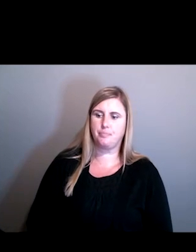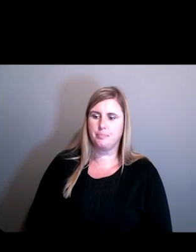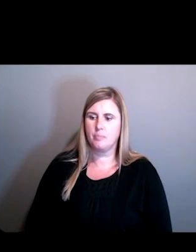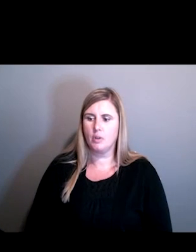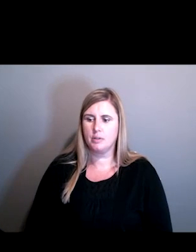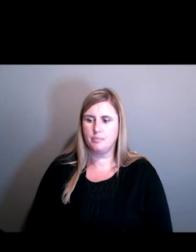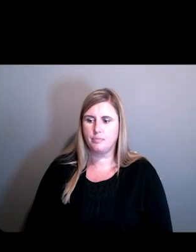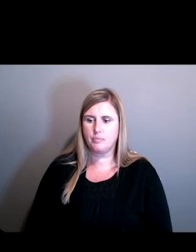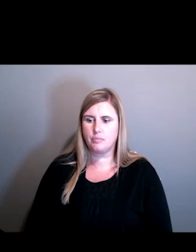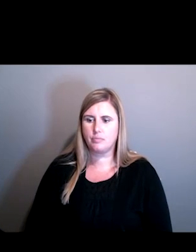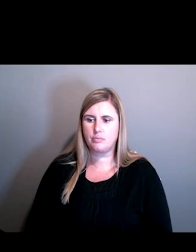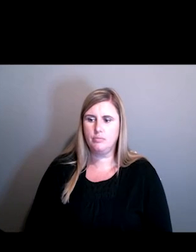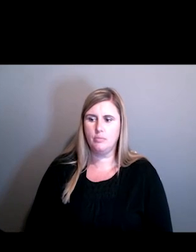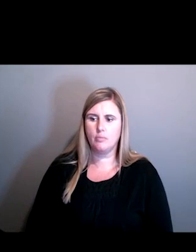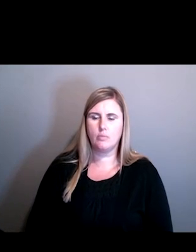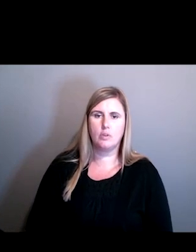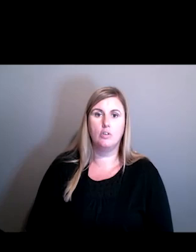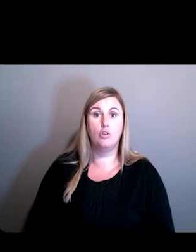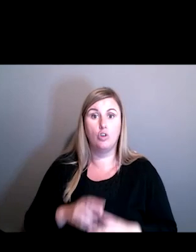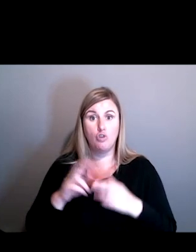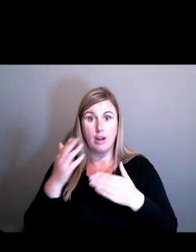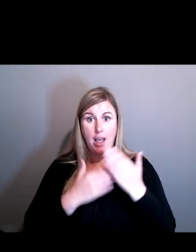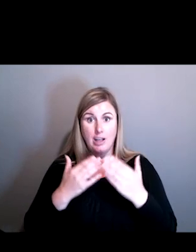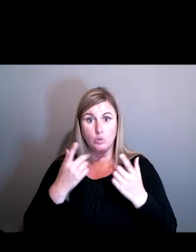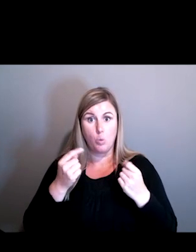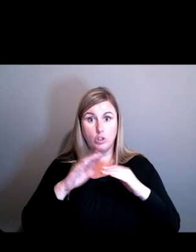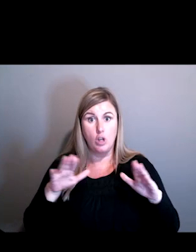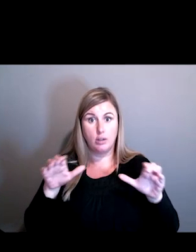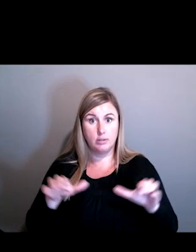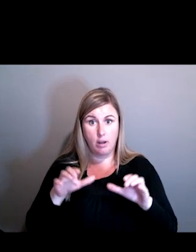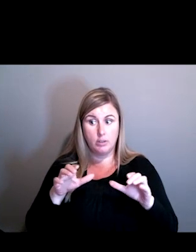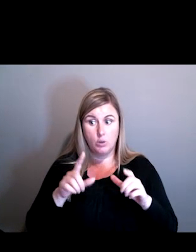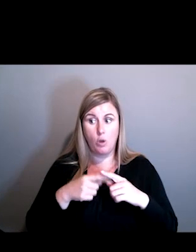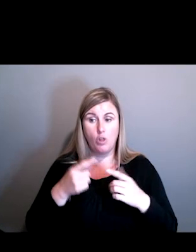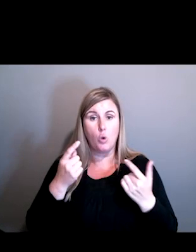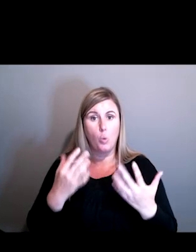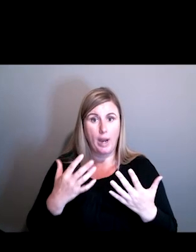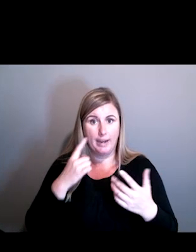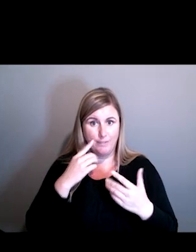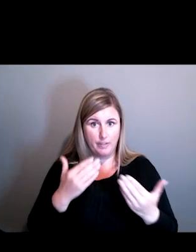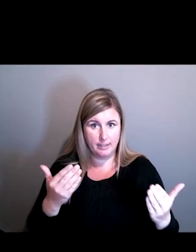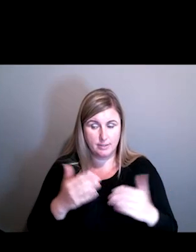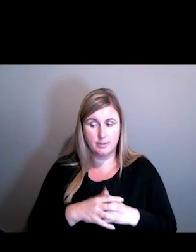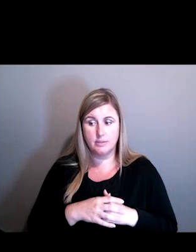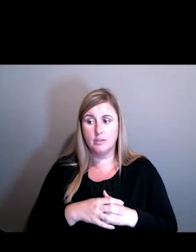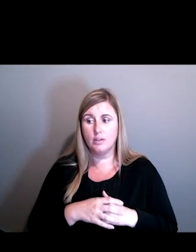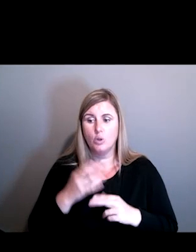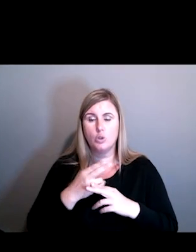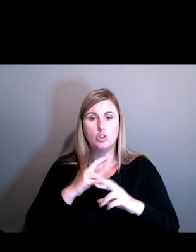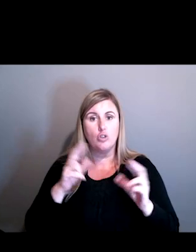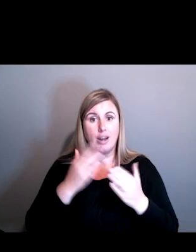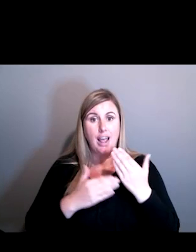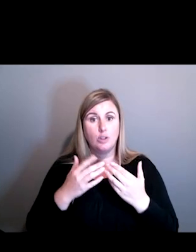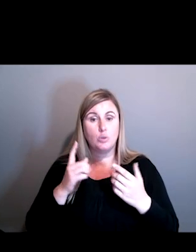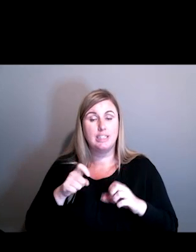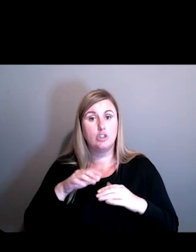Okay, so ready hands is what a child does when they are waiting for things. So you're going to use ready hands when